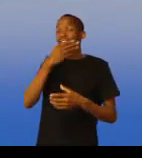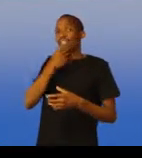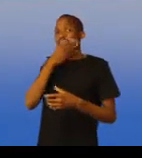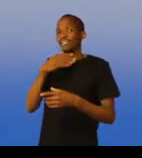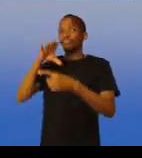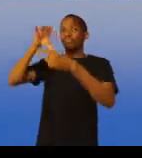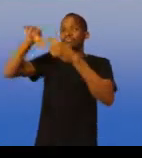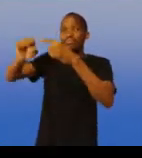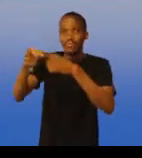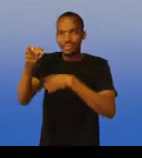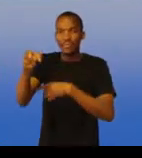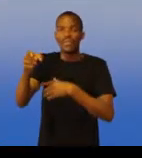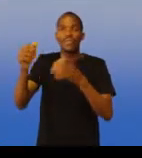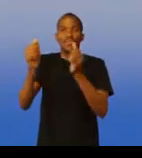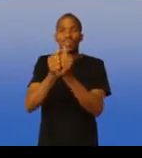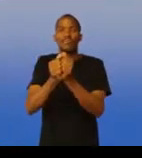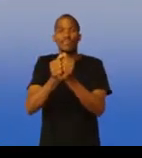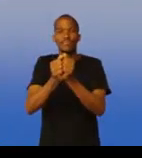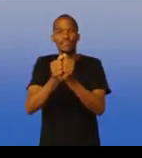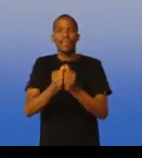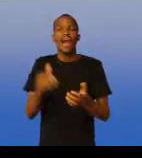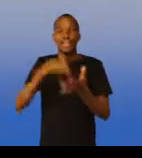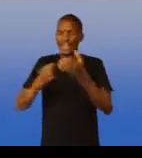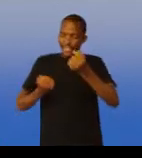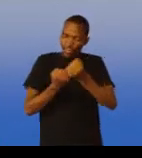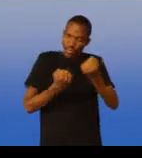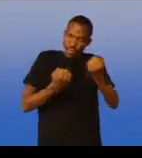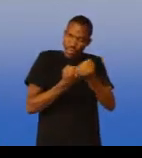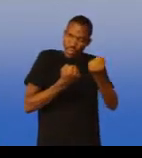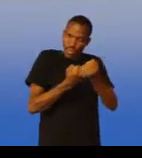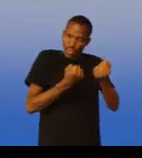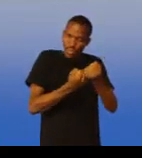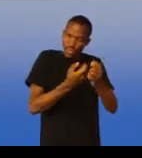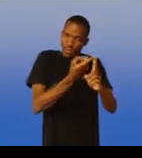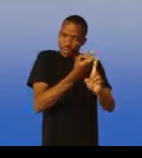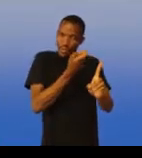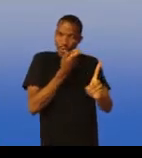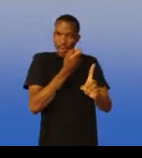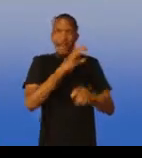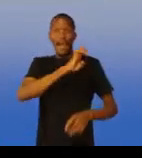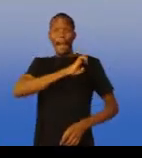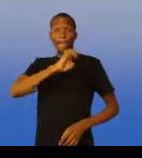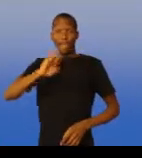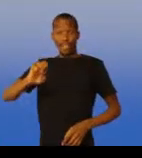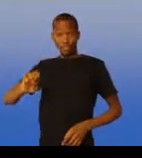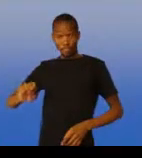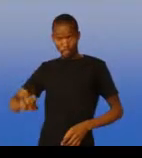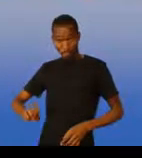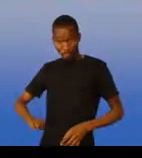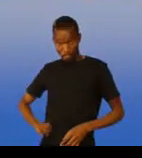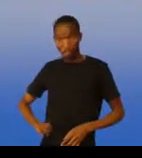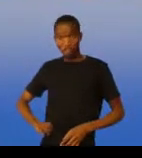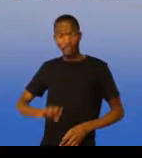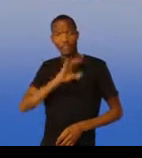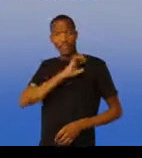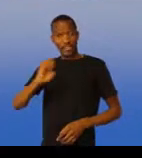normal streamlined system. The support we're getting from the embassy